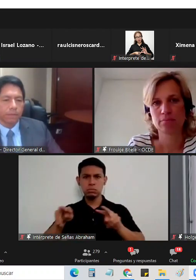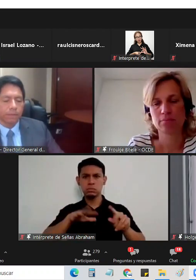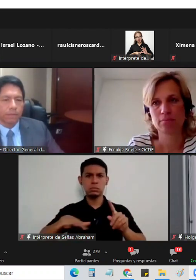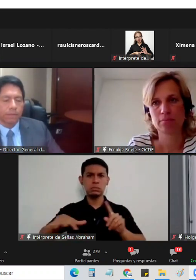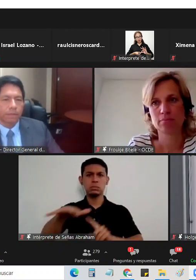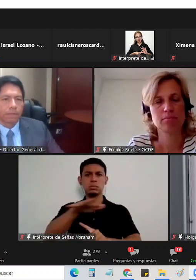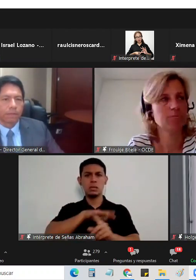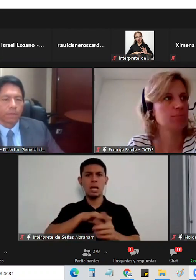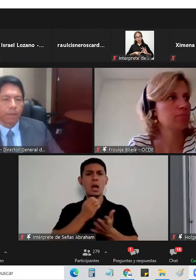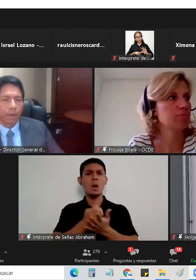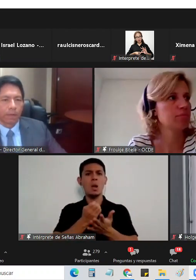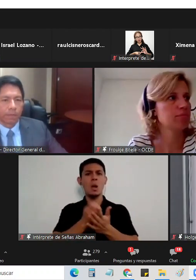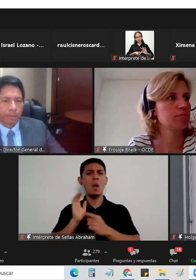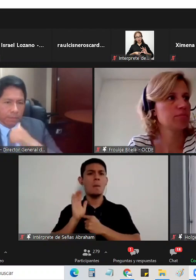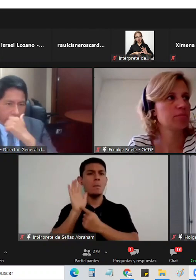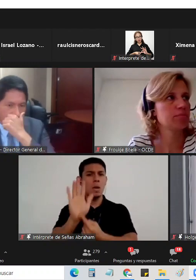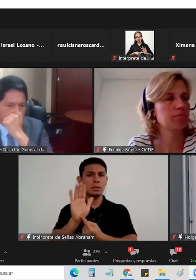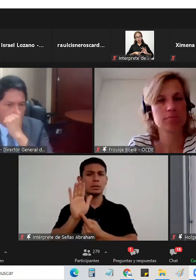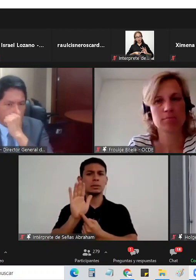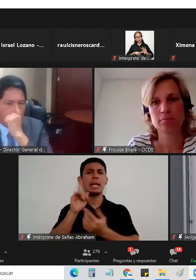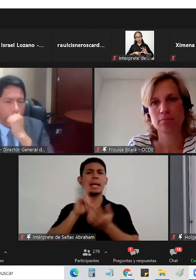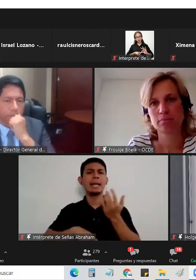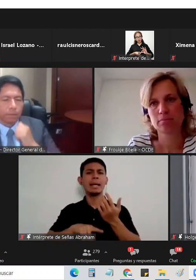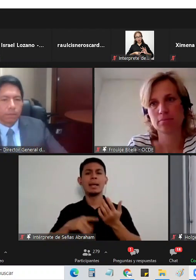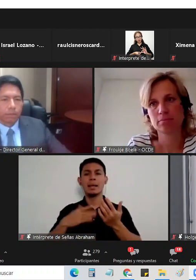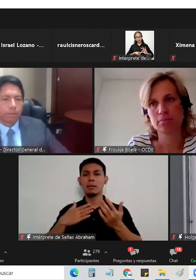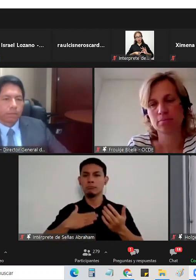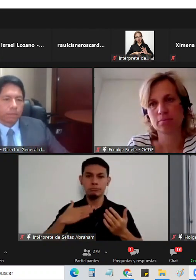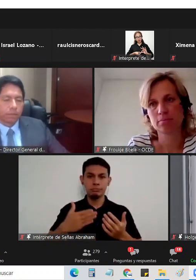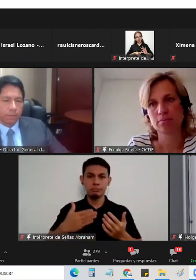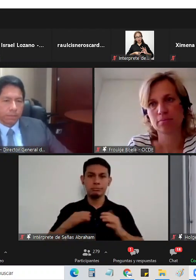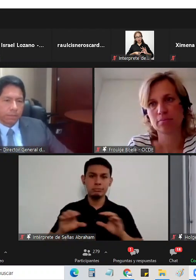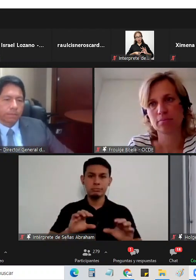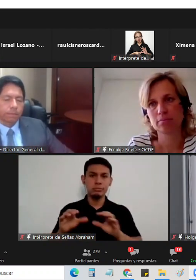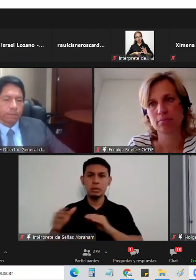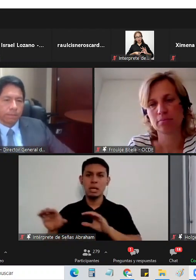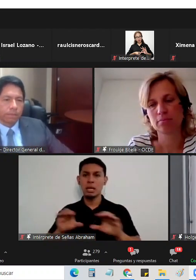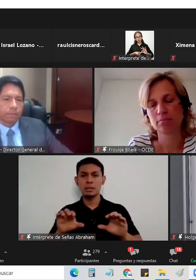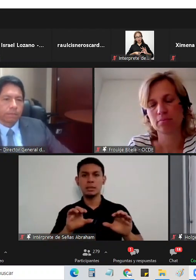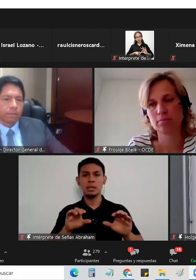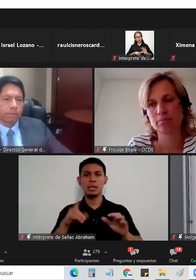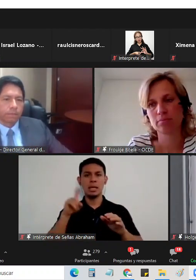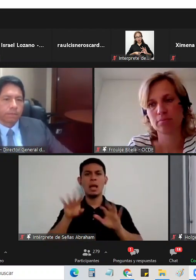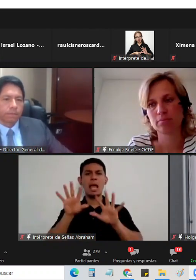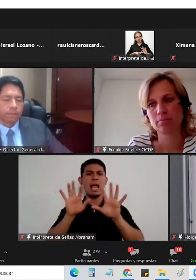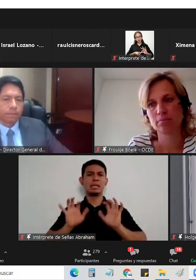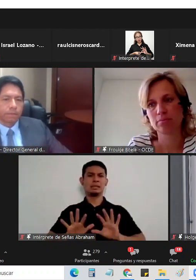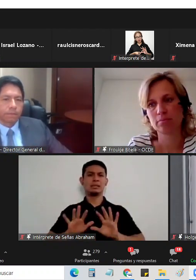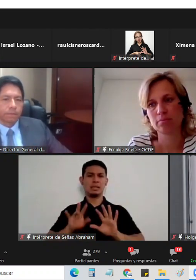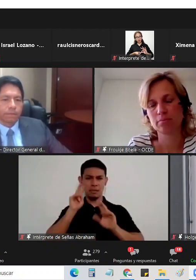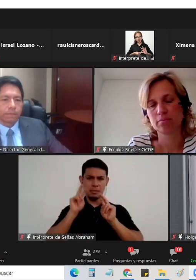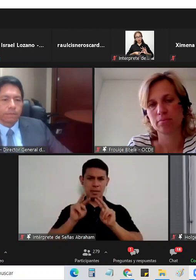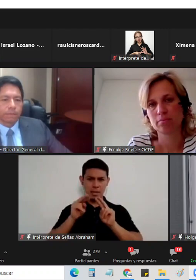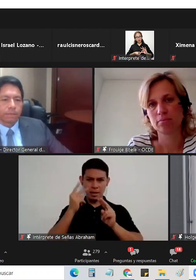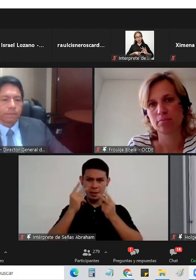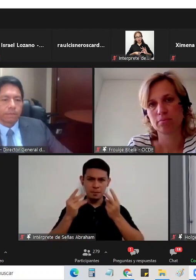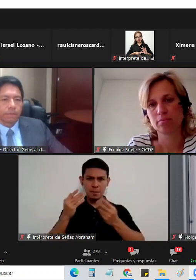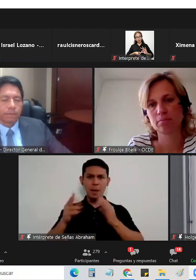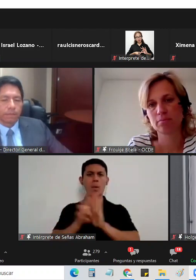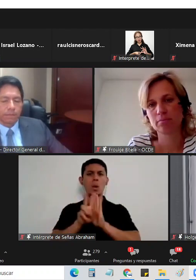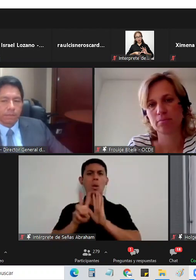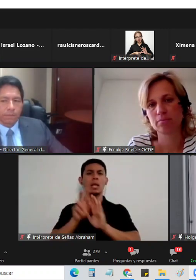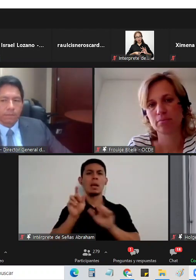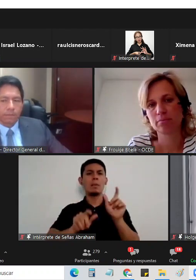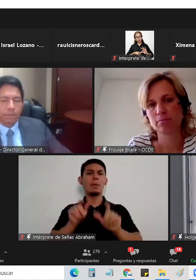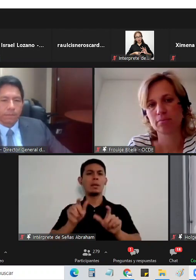take the measures in their environment as an economic factor to show about what is it what they are willing to do i think that is the test that we have